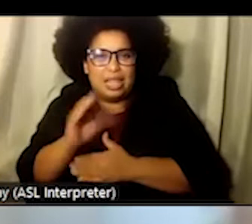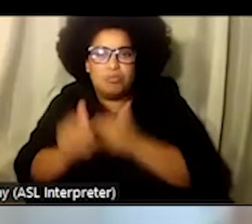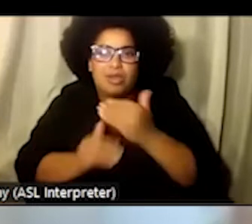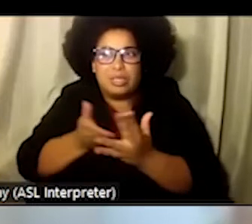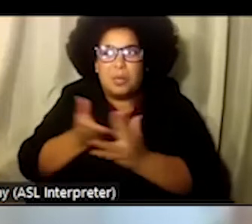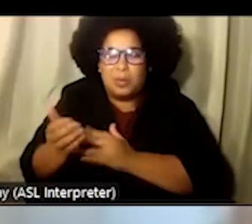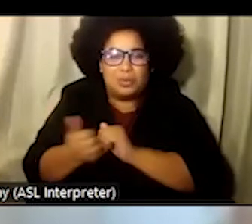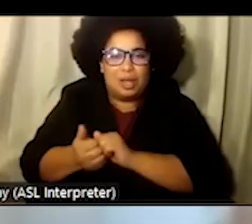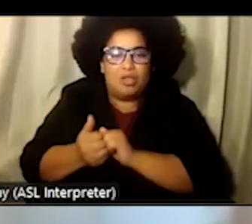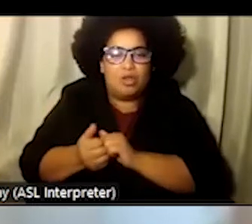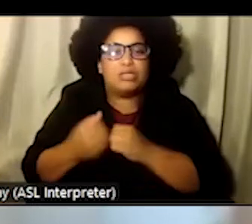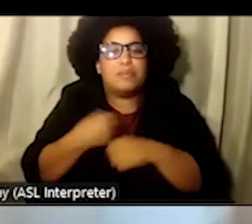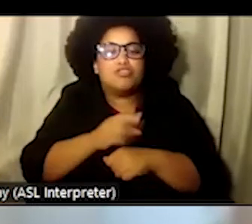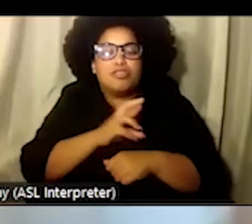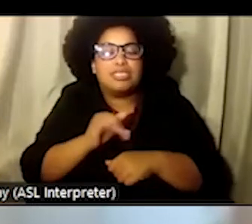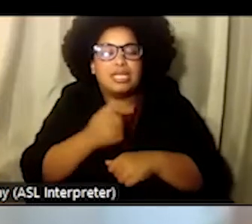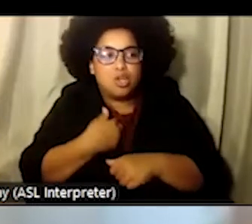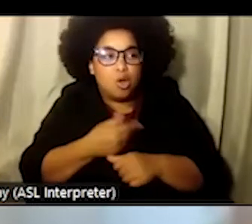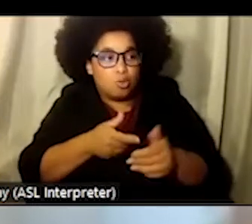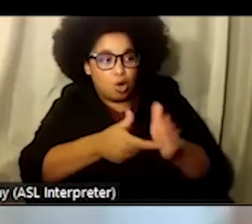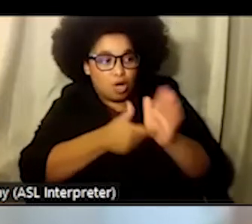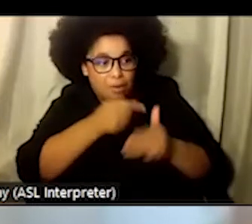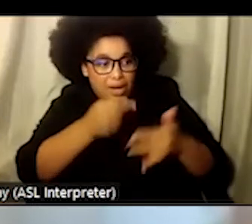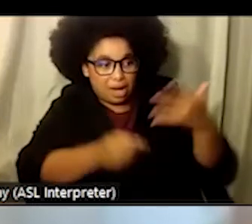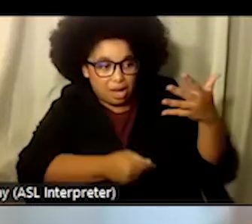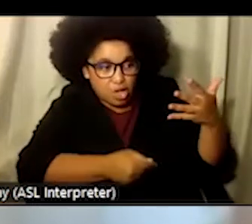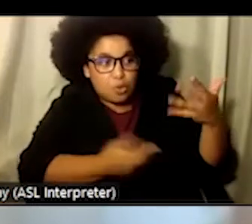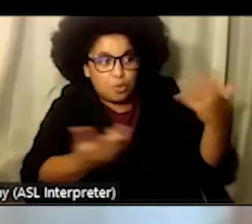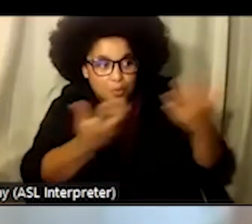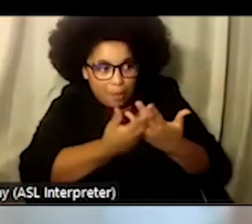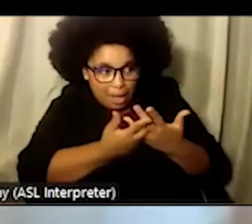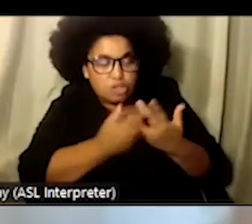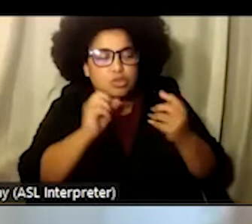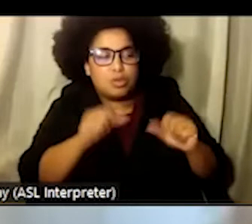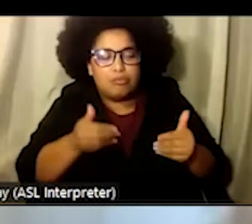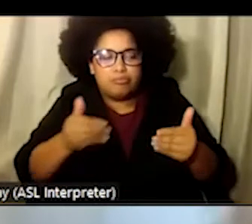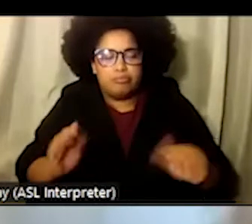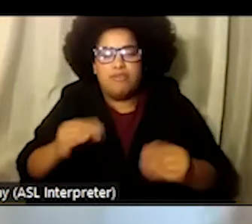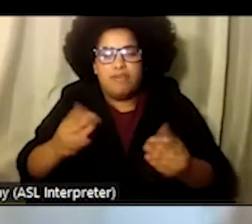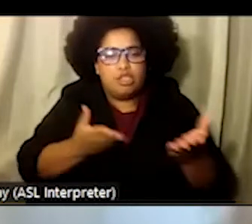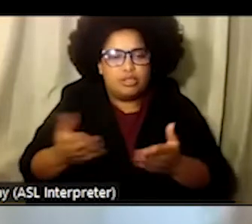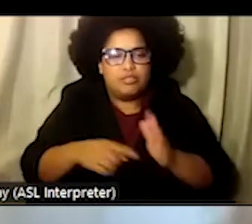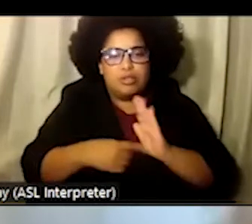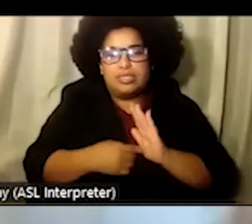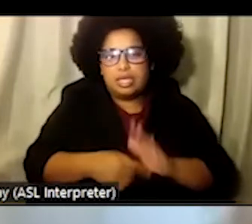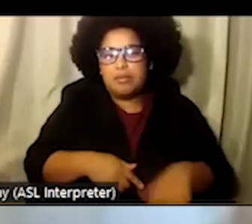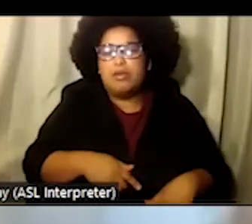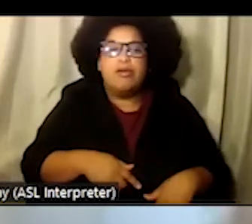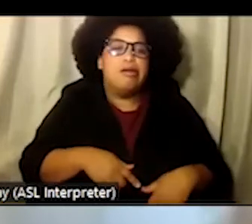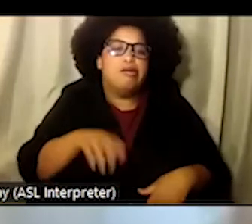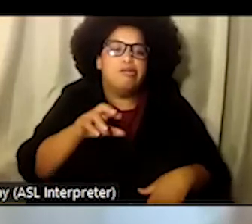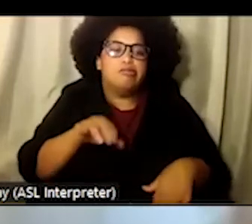that the regional center can make sure the provider meets all requirements to provide the service. So these are things like writing a program design